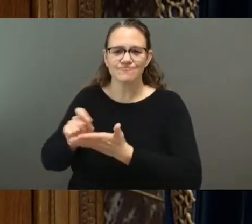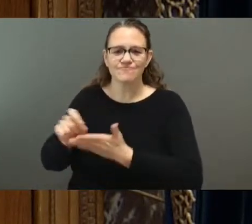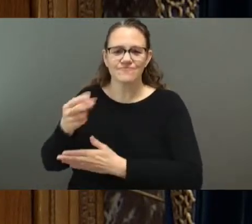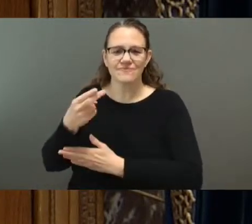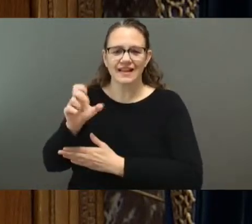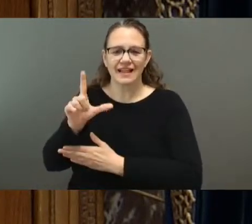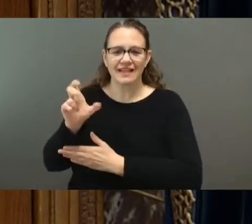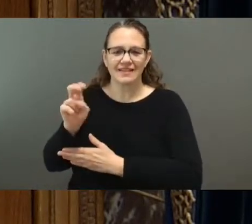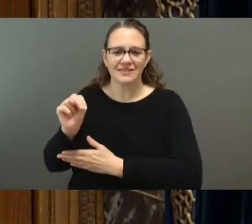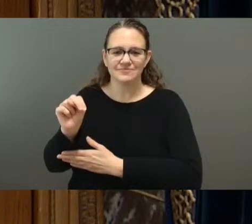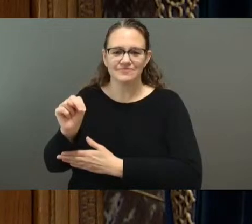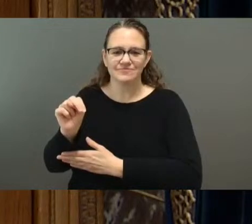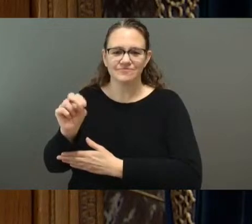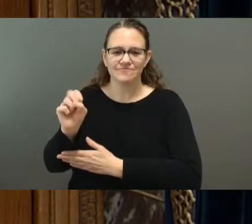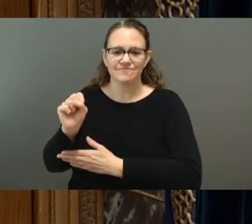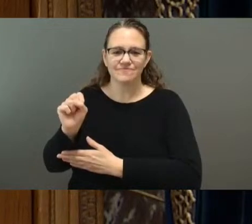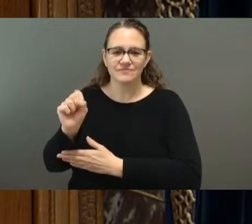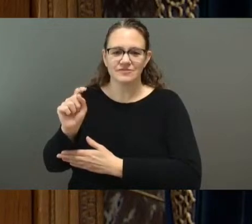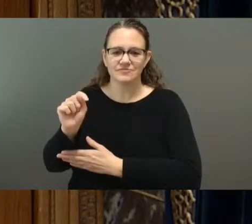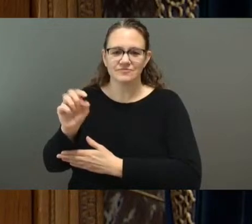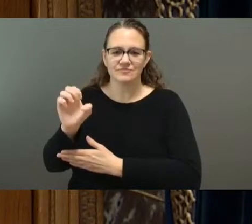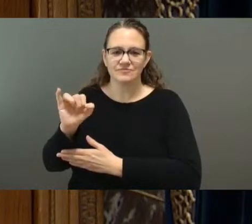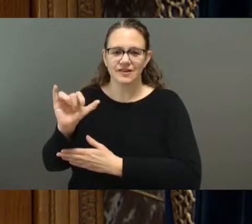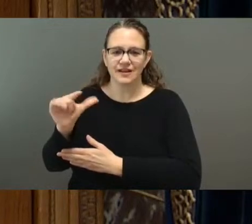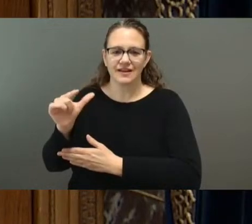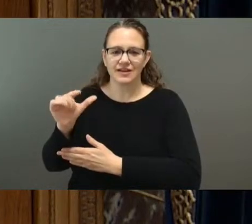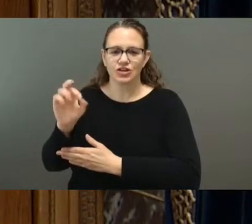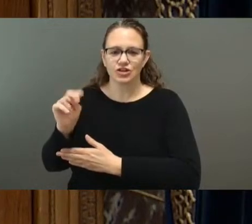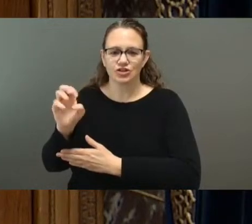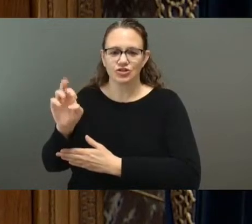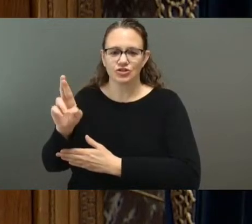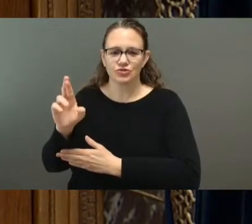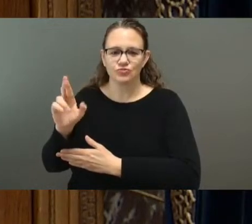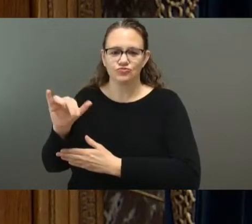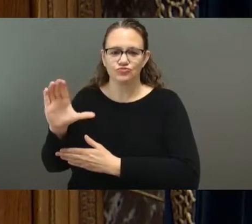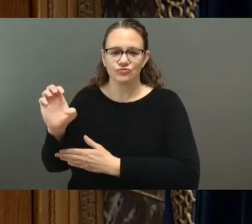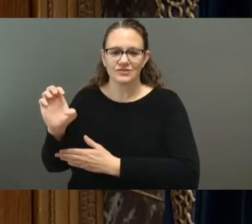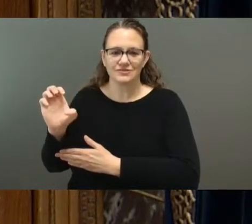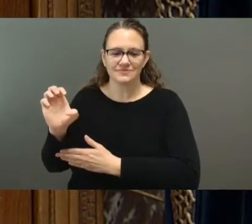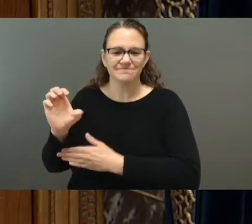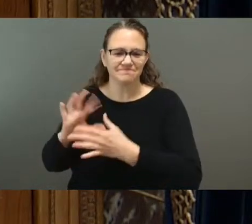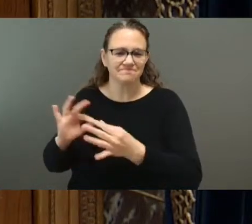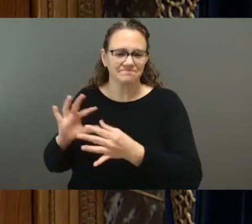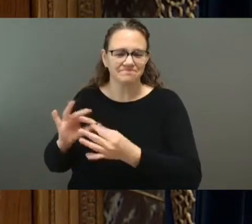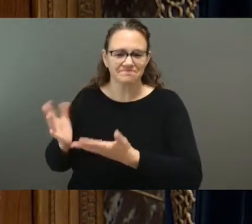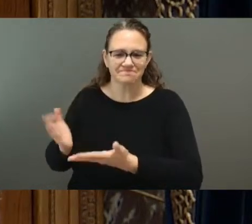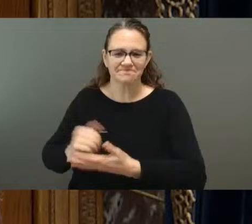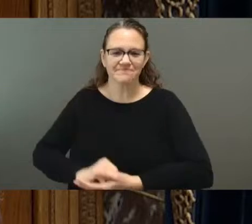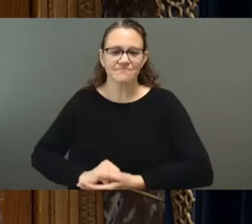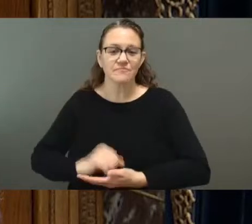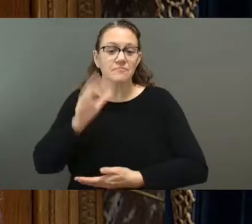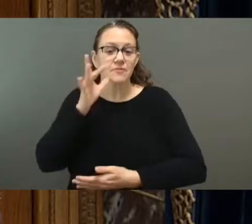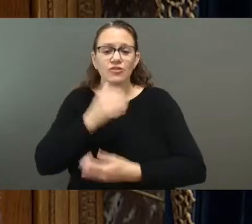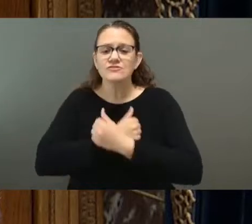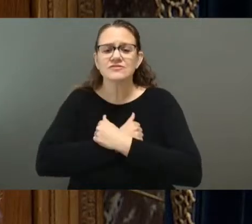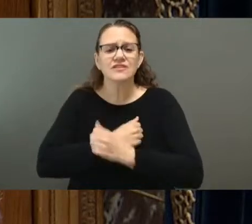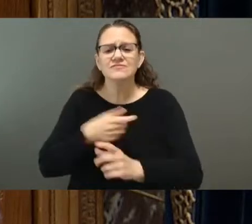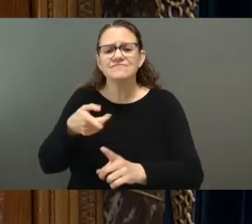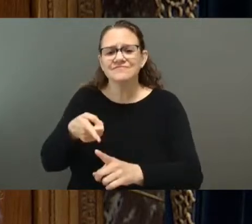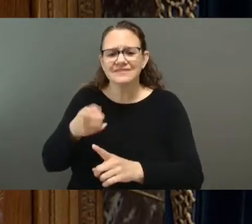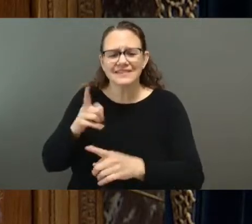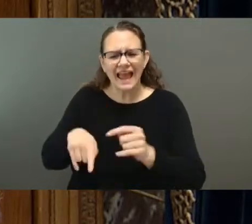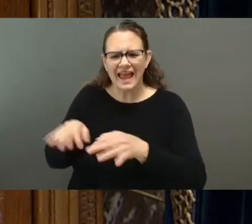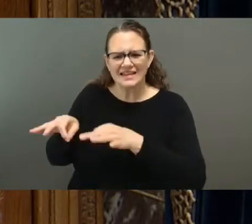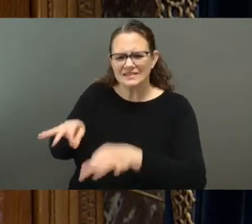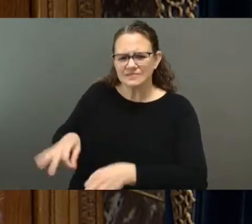all that our mothers do for us. A mother's love is something that no one can explain. It's made up of deep devotion and sacrifice